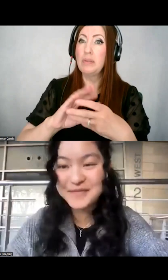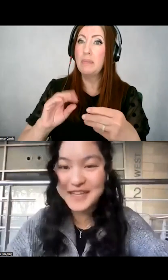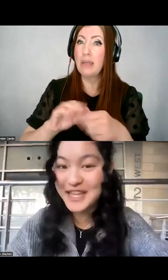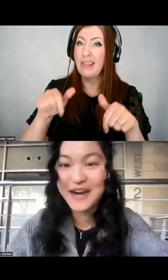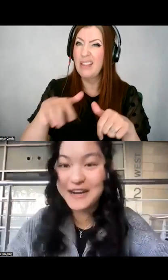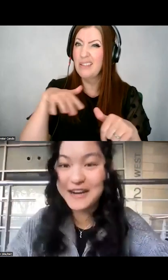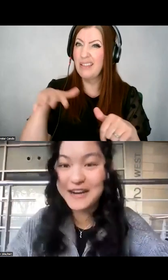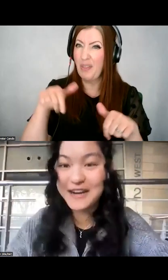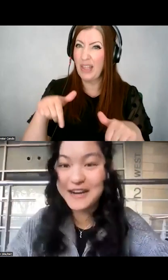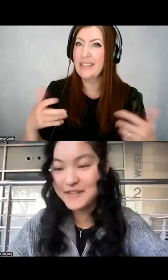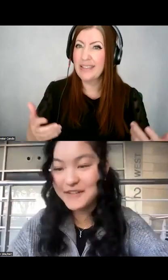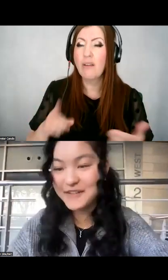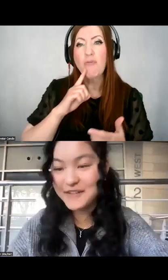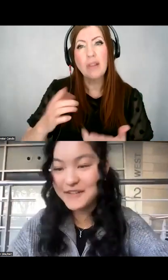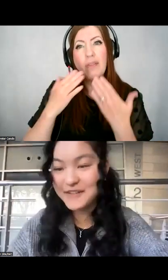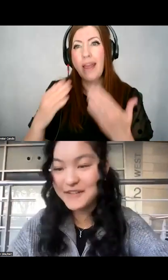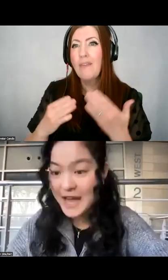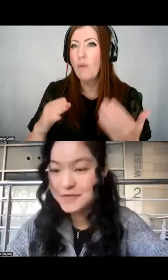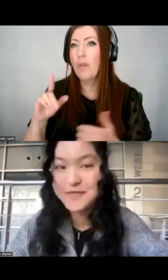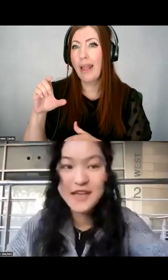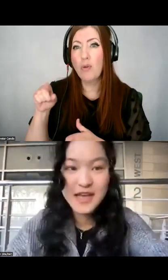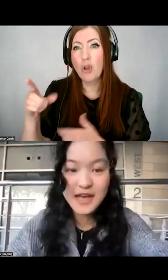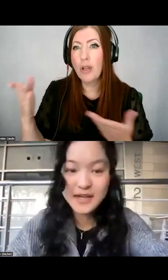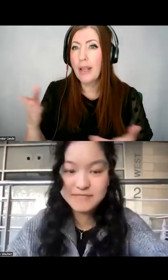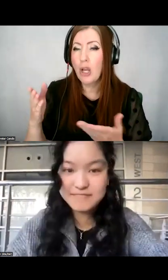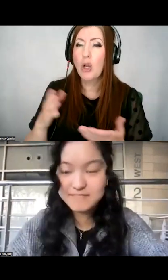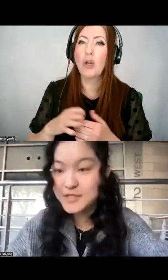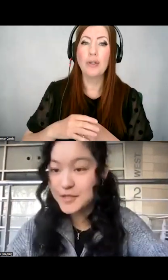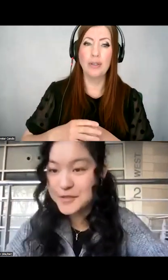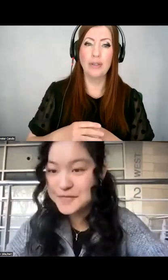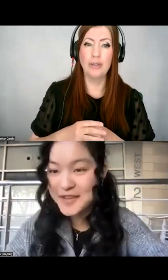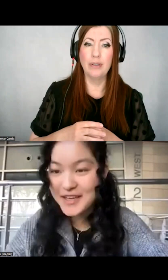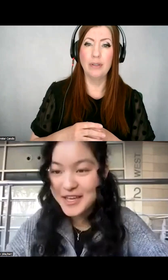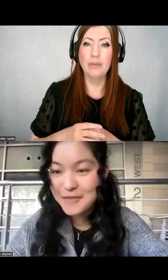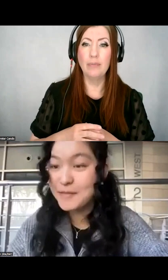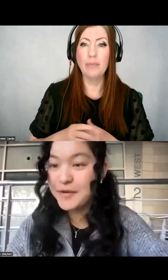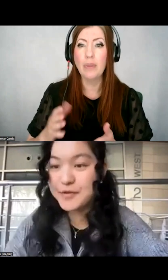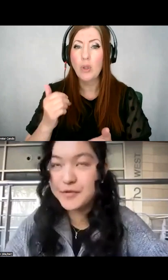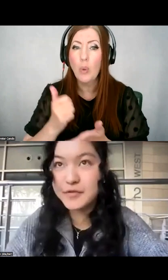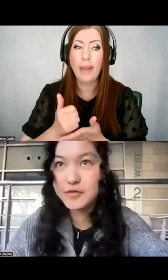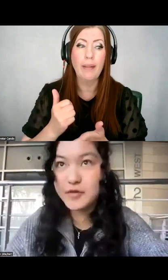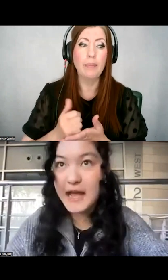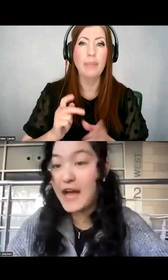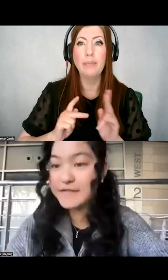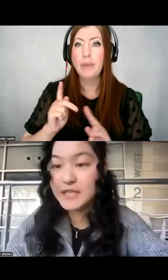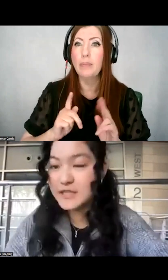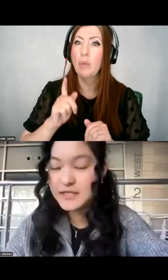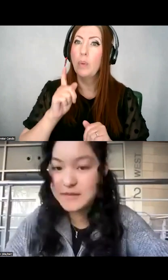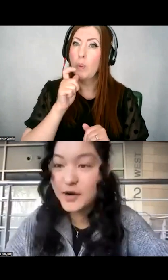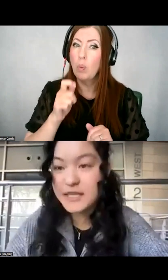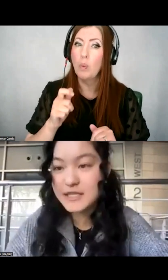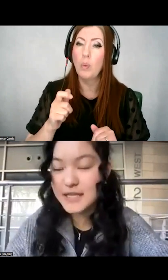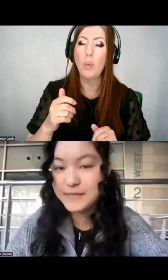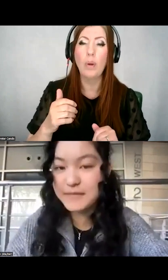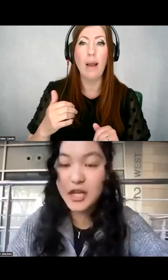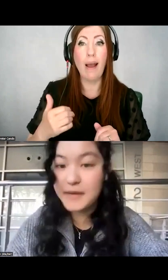that people like you are out here kind of reaching out to people who have such